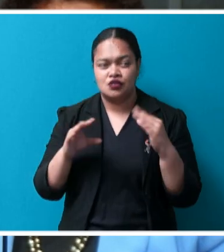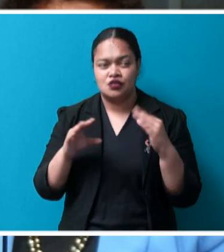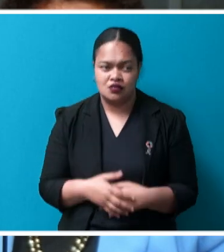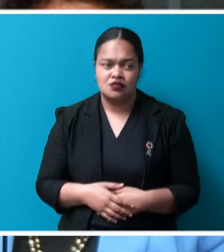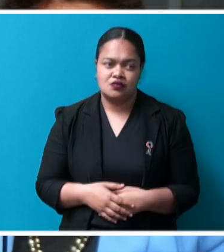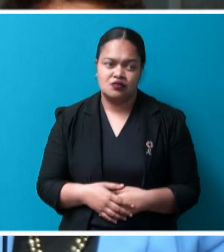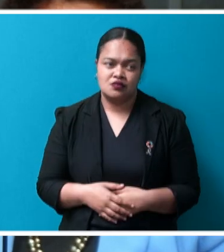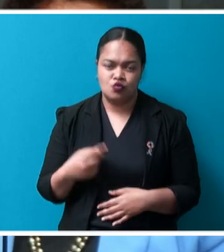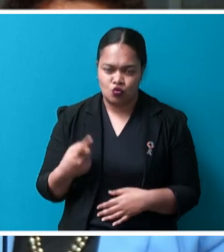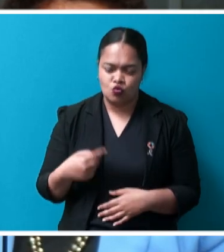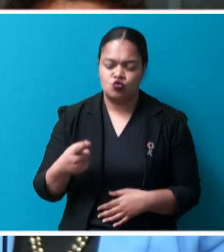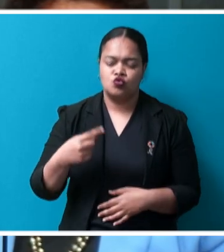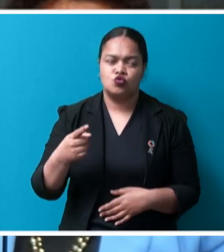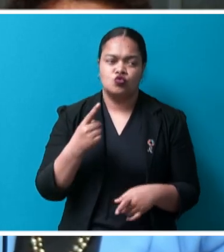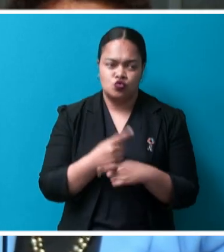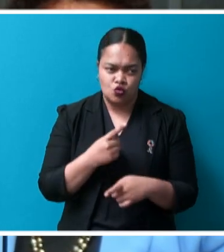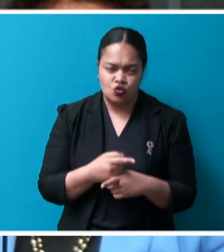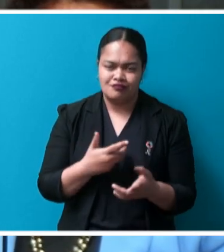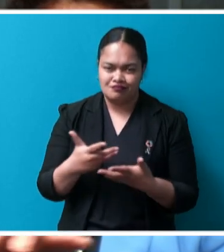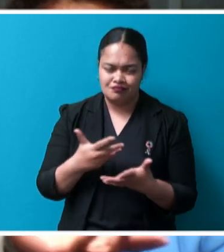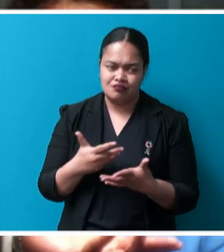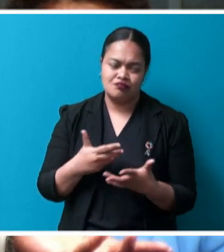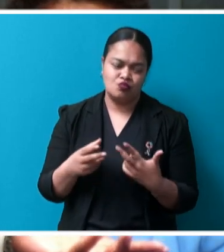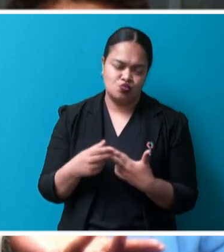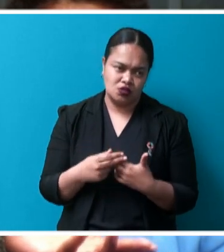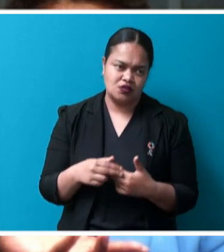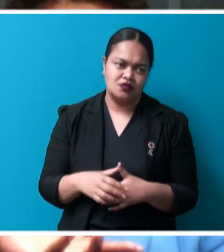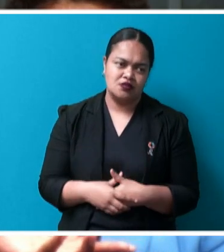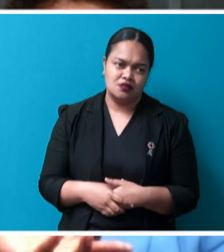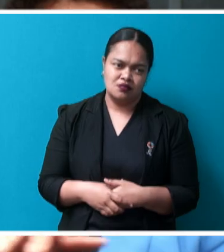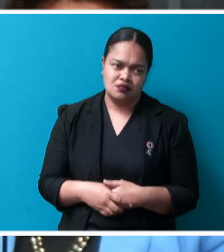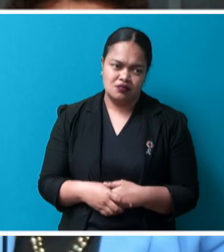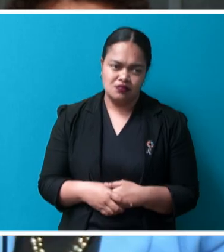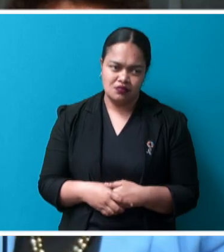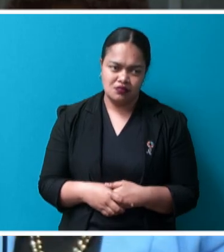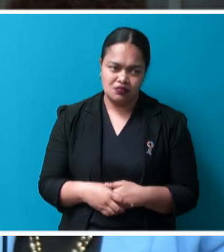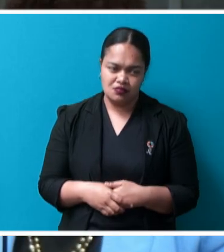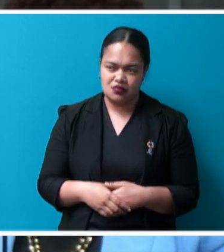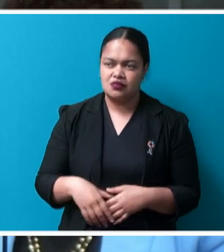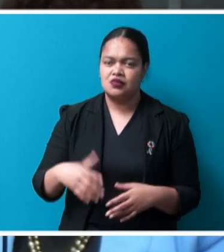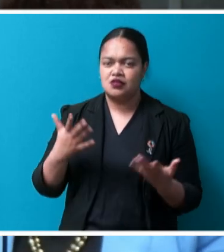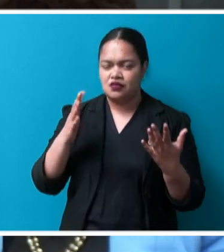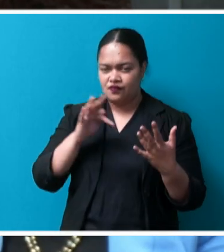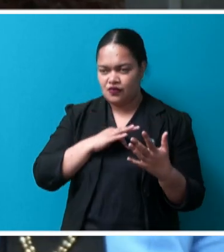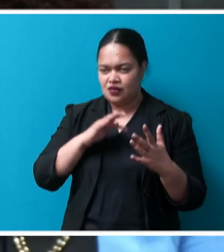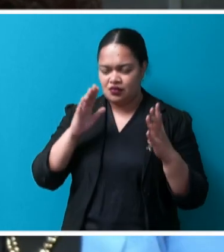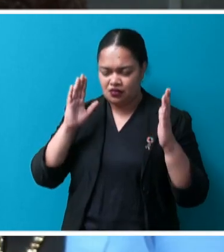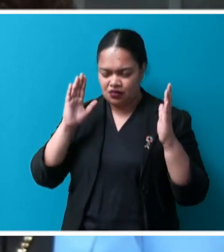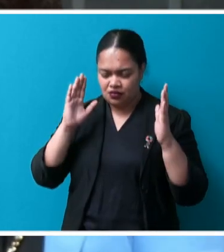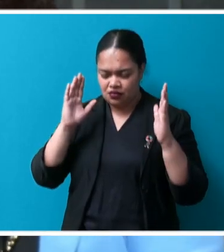are continuously talking with the faith-based organization, the